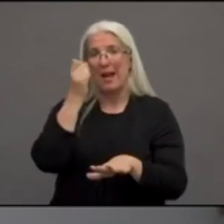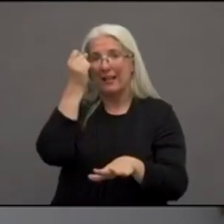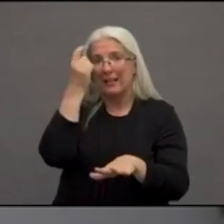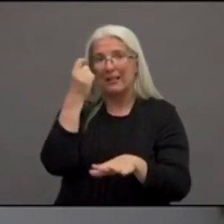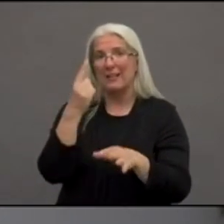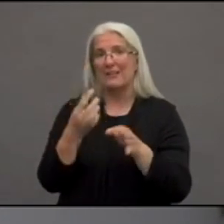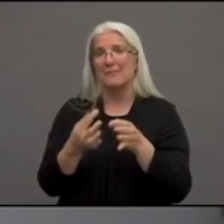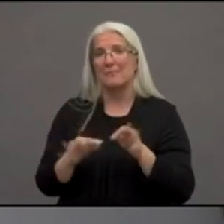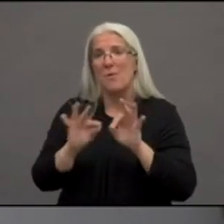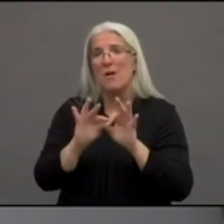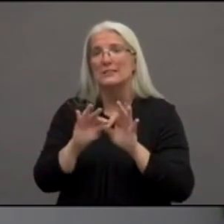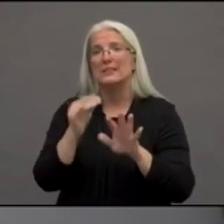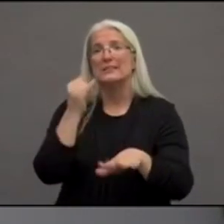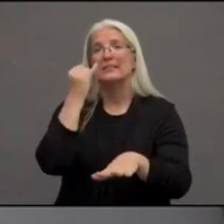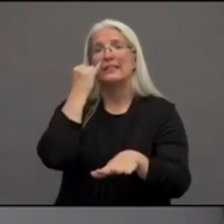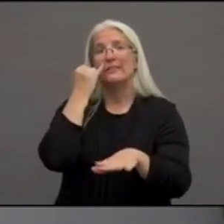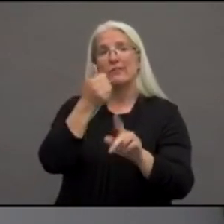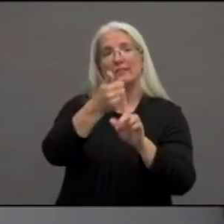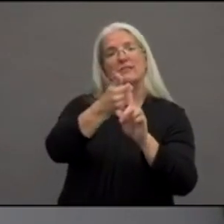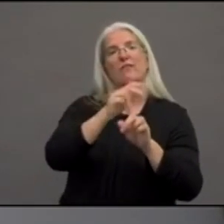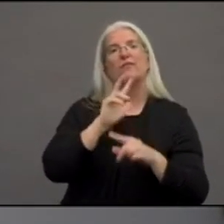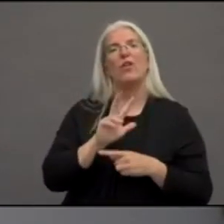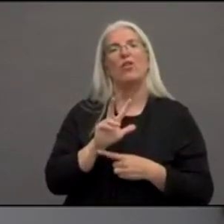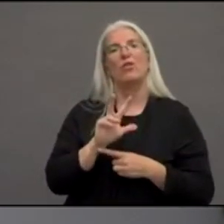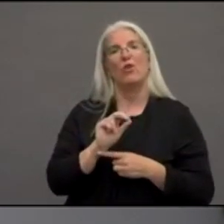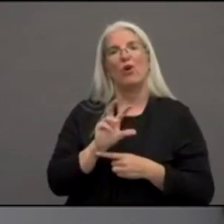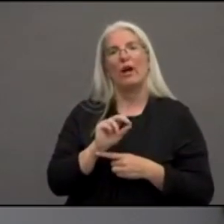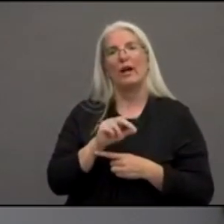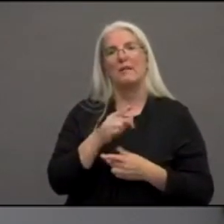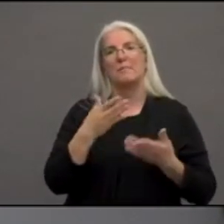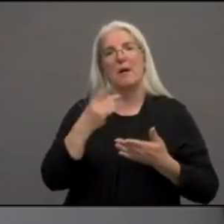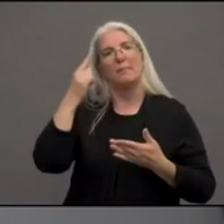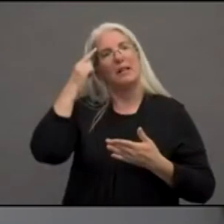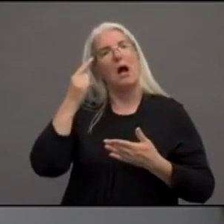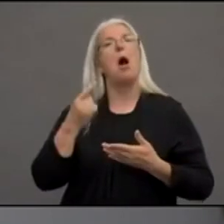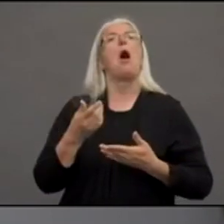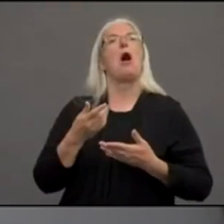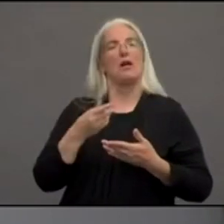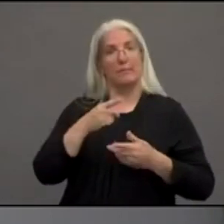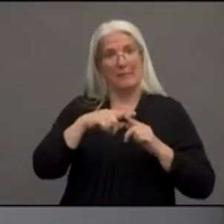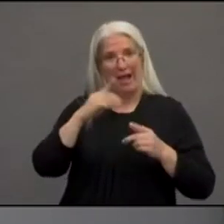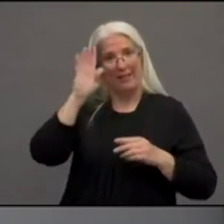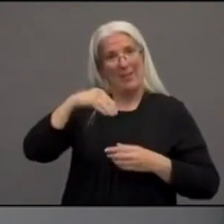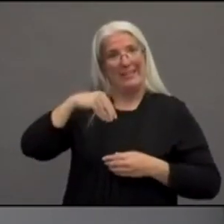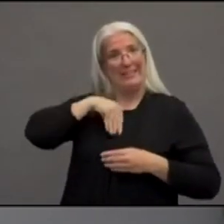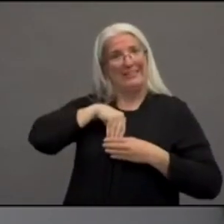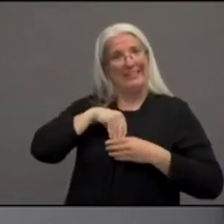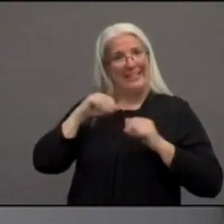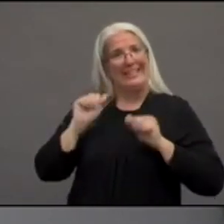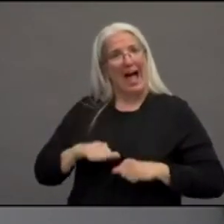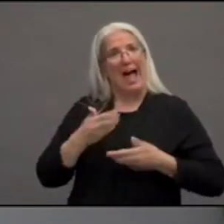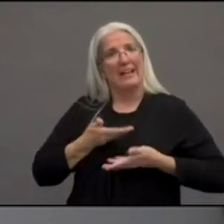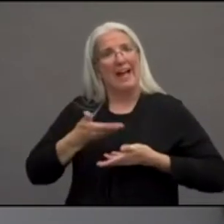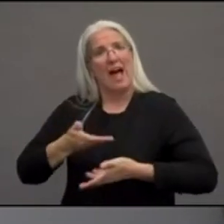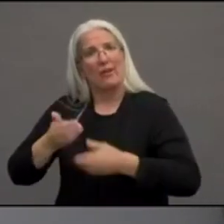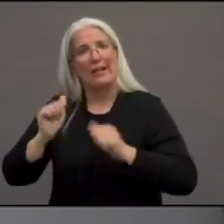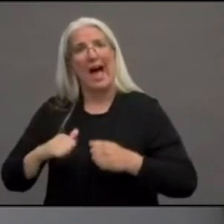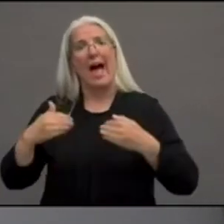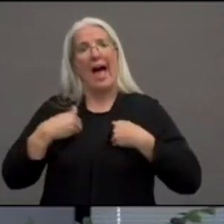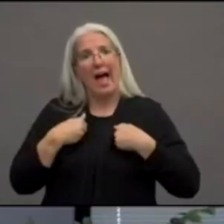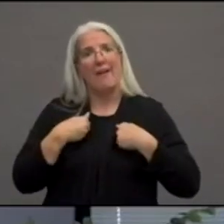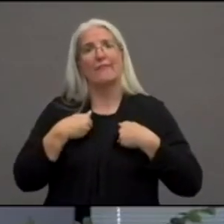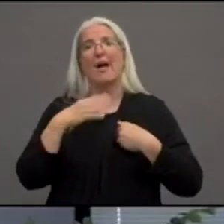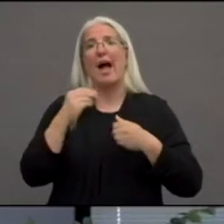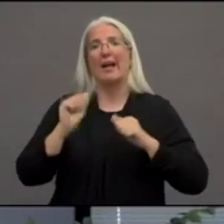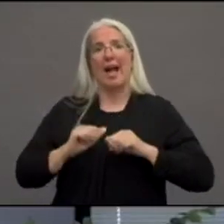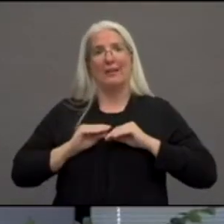You're 30 years old and you can actually carry the virus, and you can transmit the virus to someone in